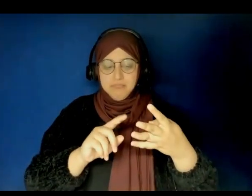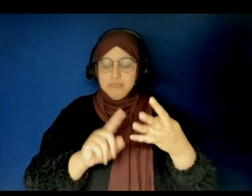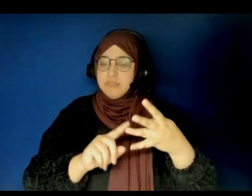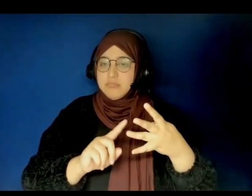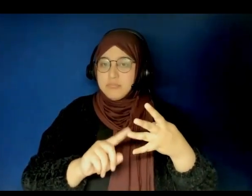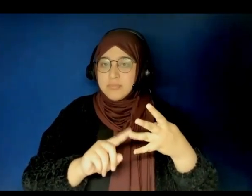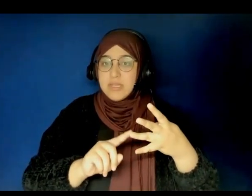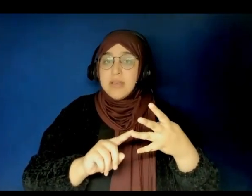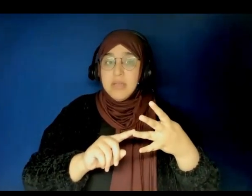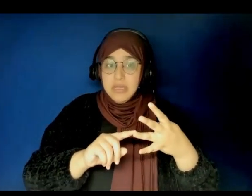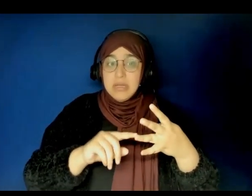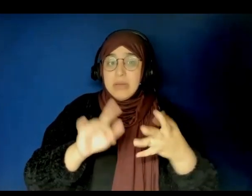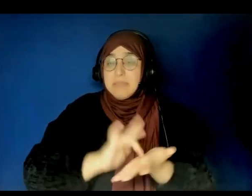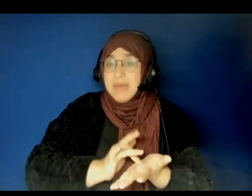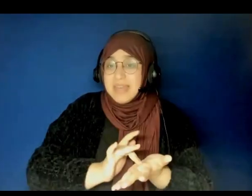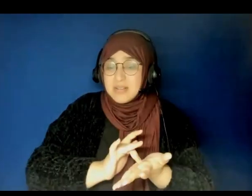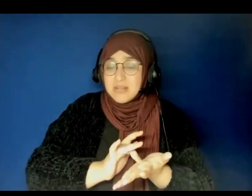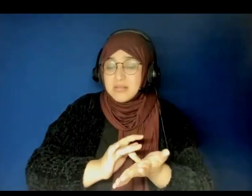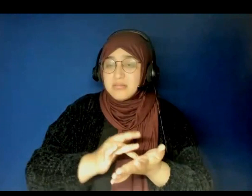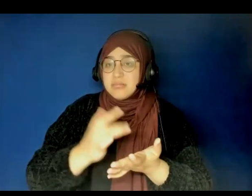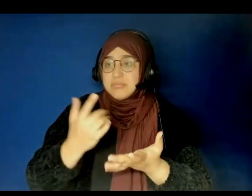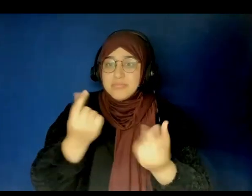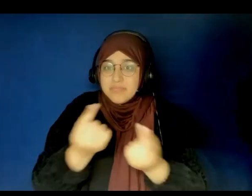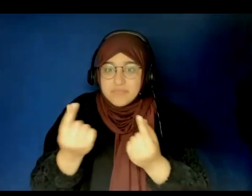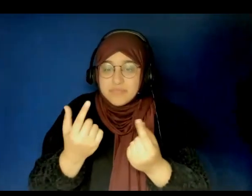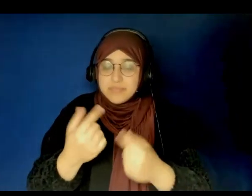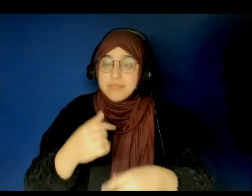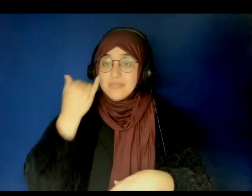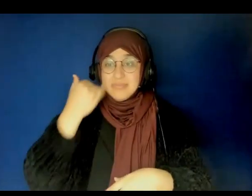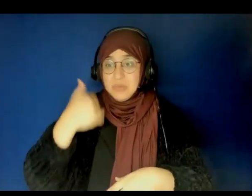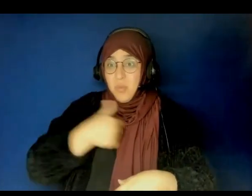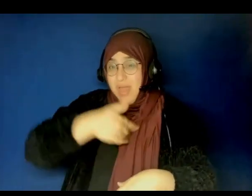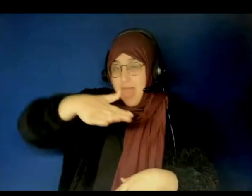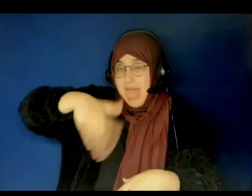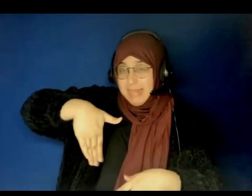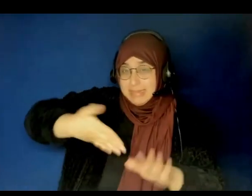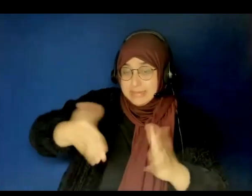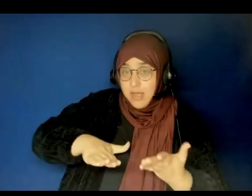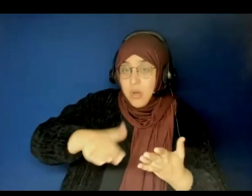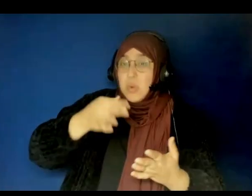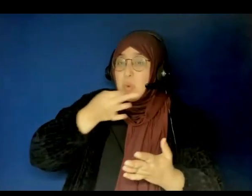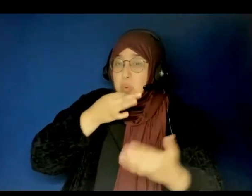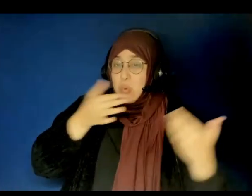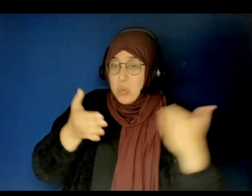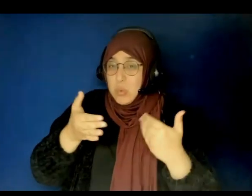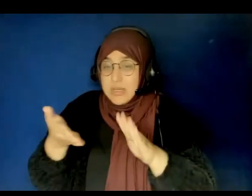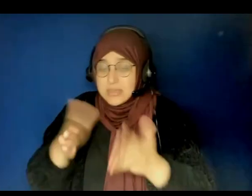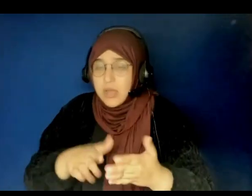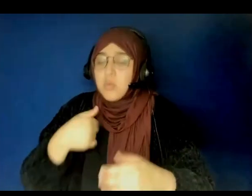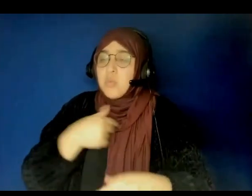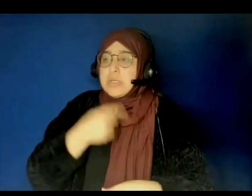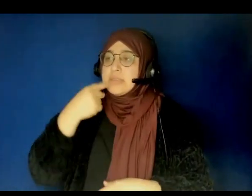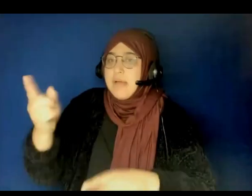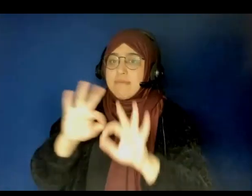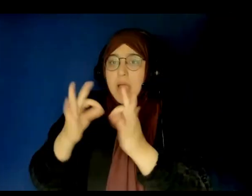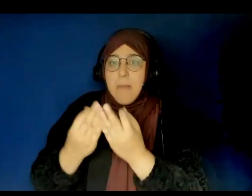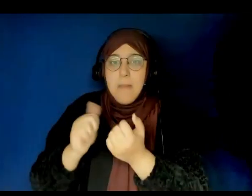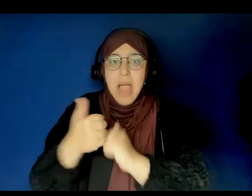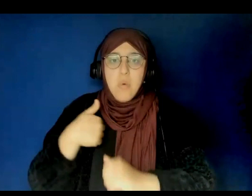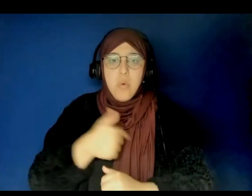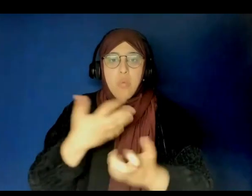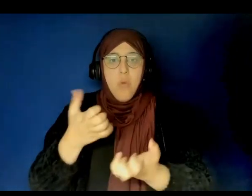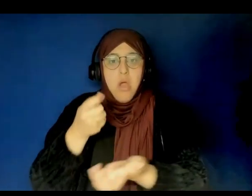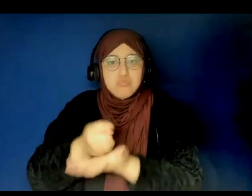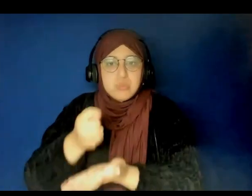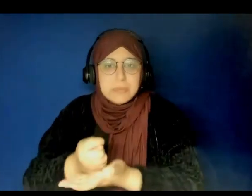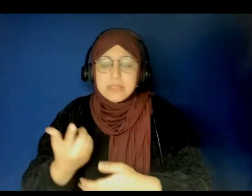we are on the way there, we are able to tell our family how we want to be treated, whether we want life support, whether we want